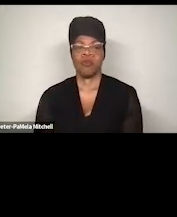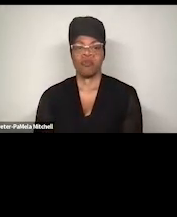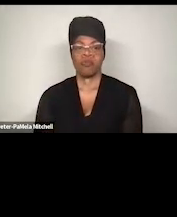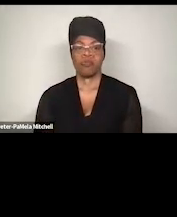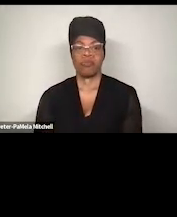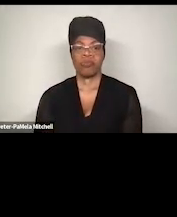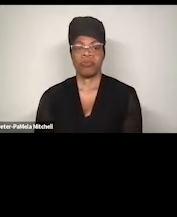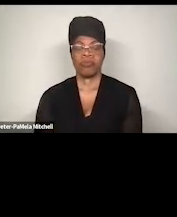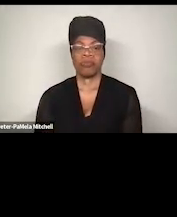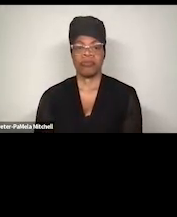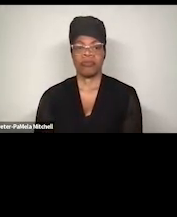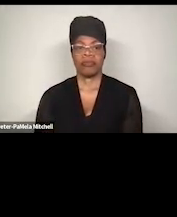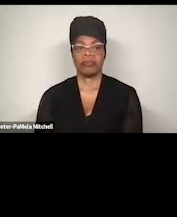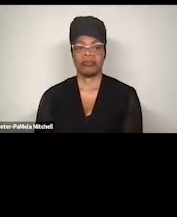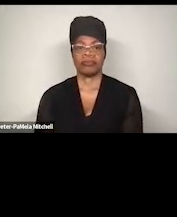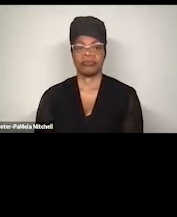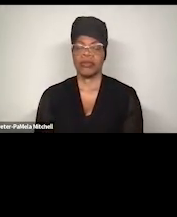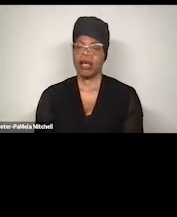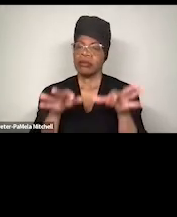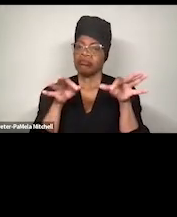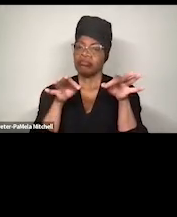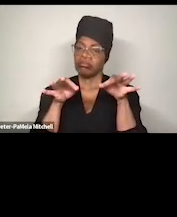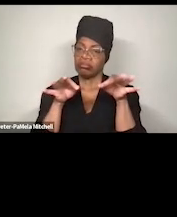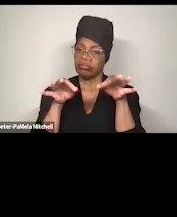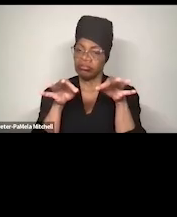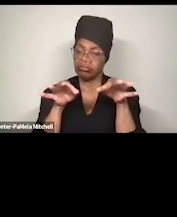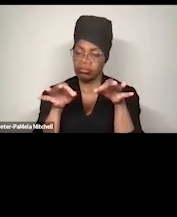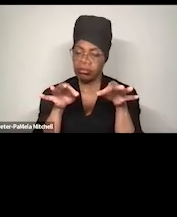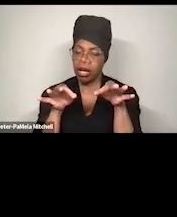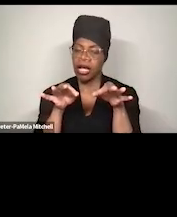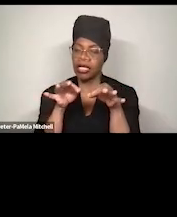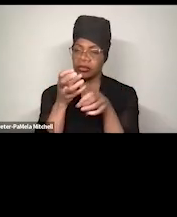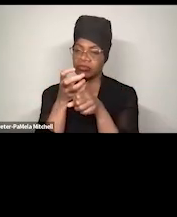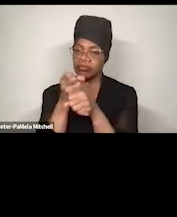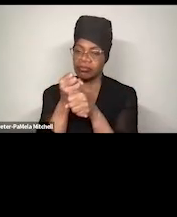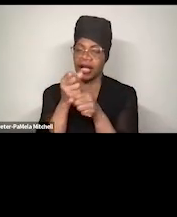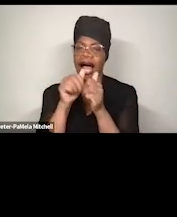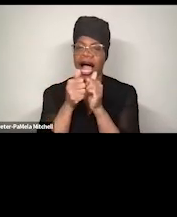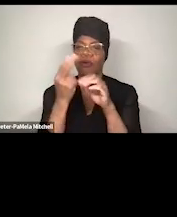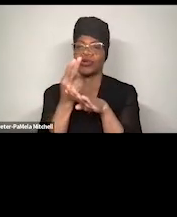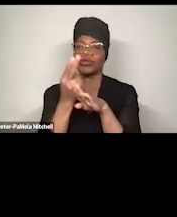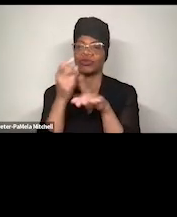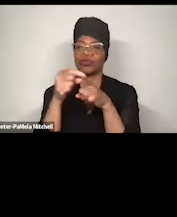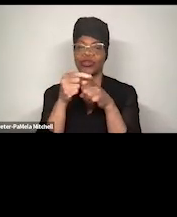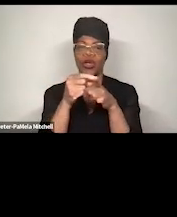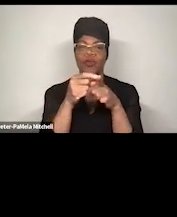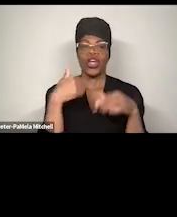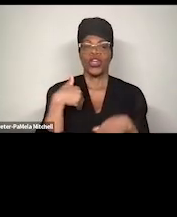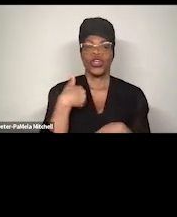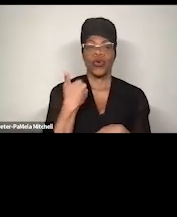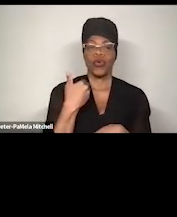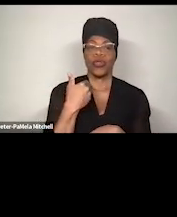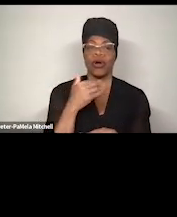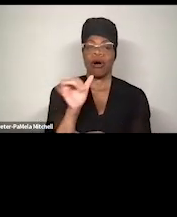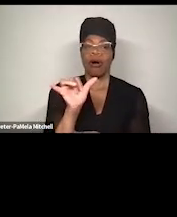Yeah, so a little bit on how we come to use this term, youth and young adult homelessness. How